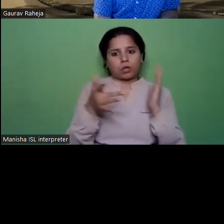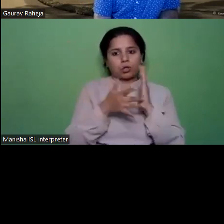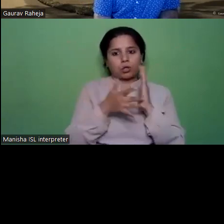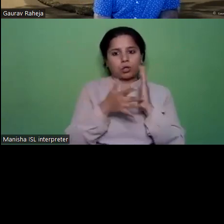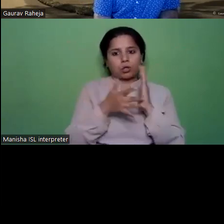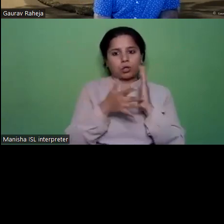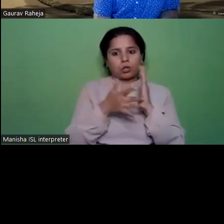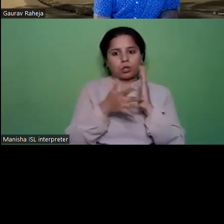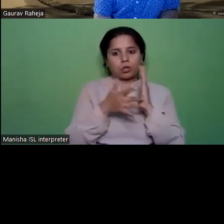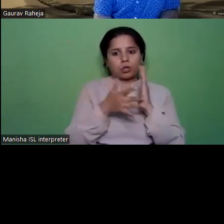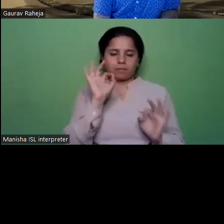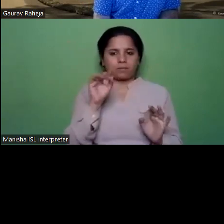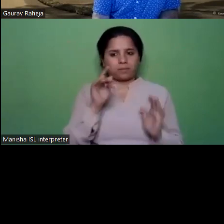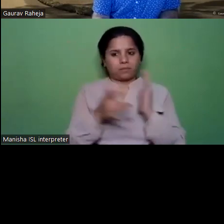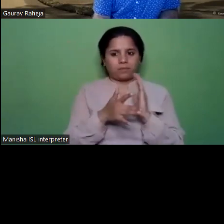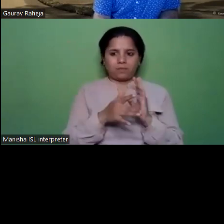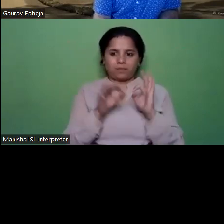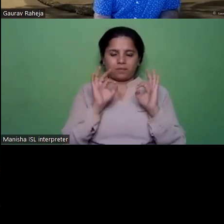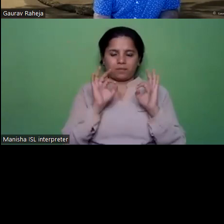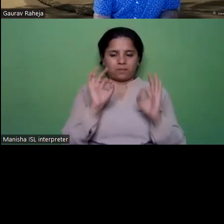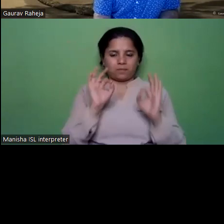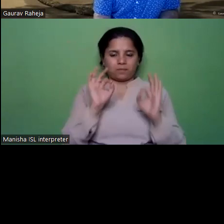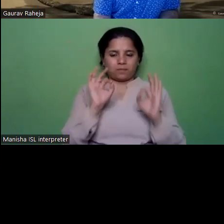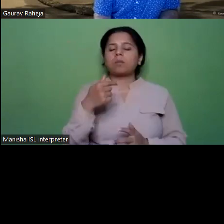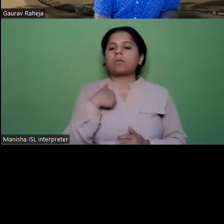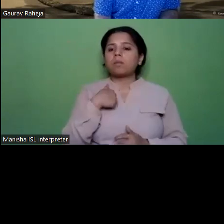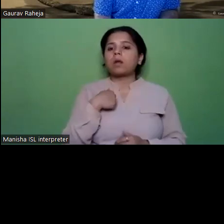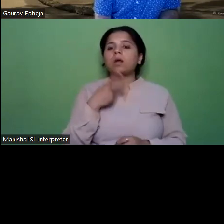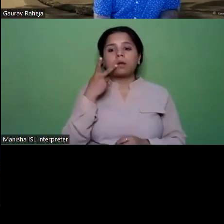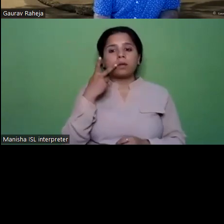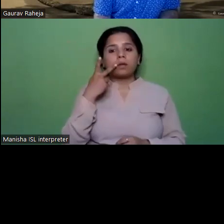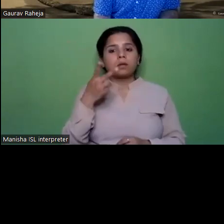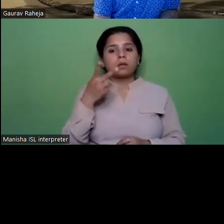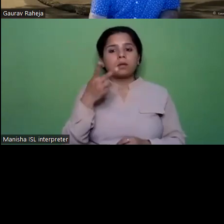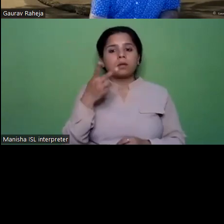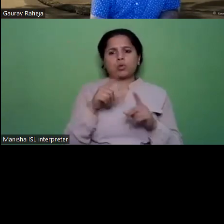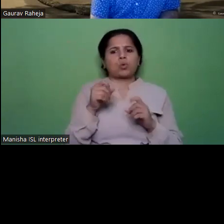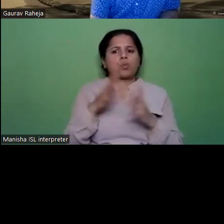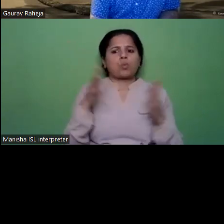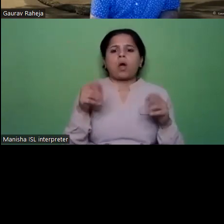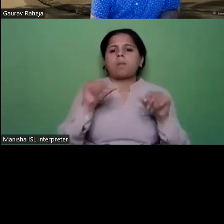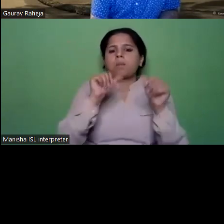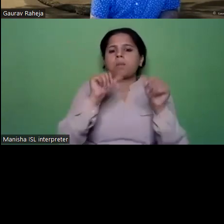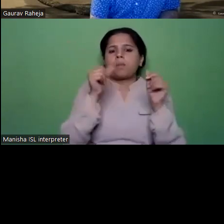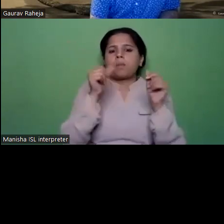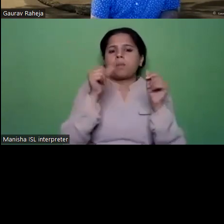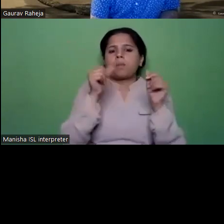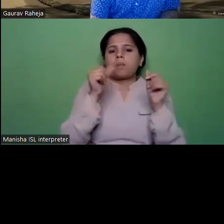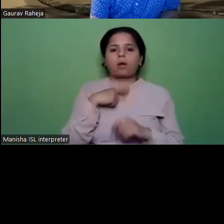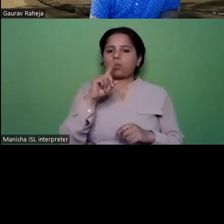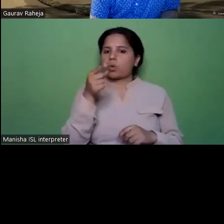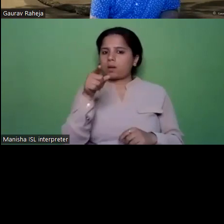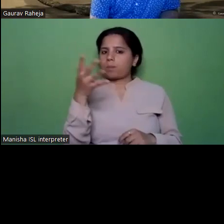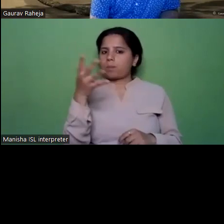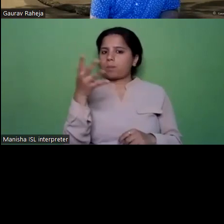nice screen and temperature. But I went for a not so modern one, and I bought the one which